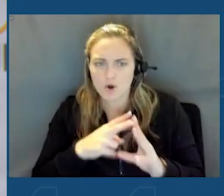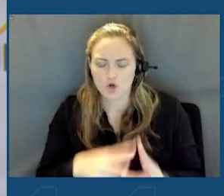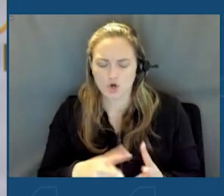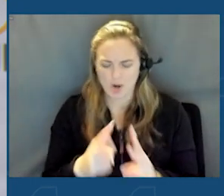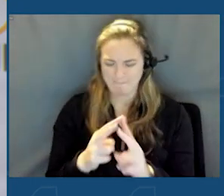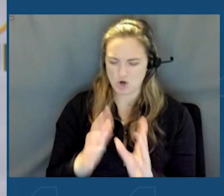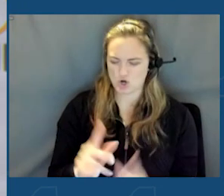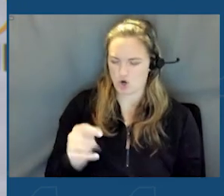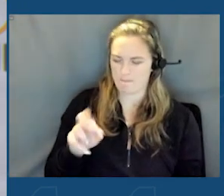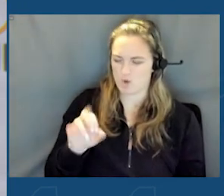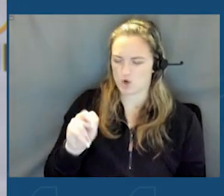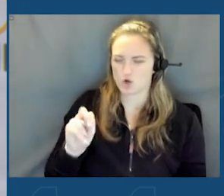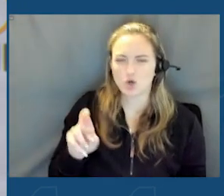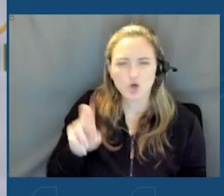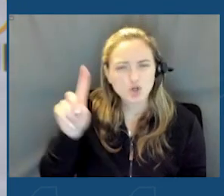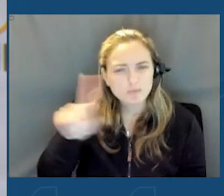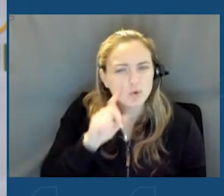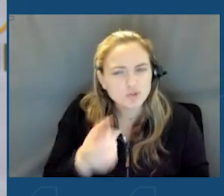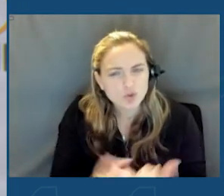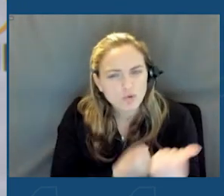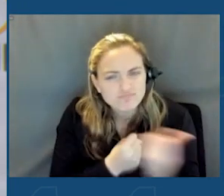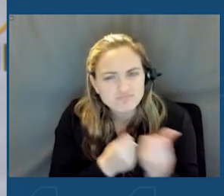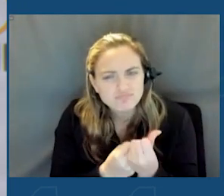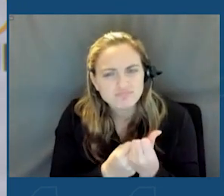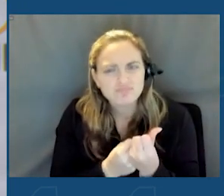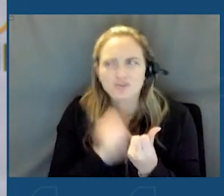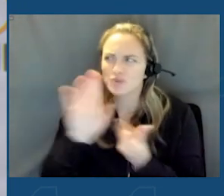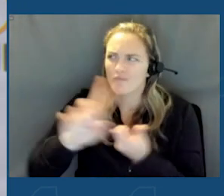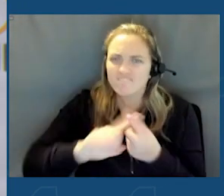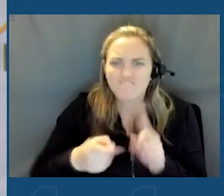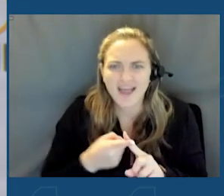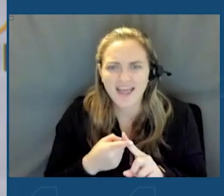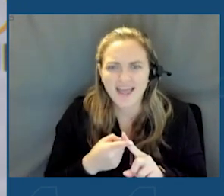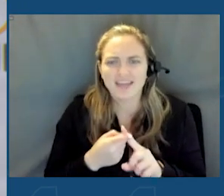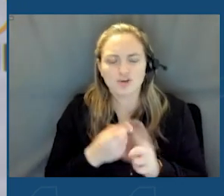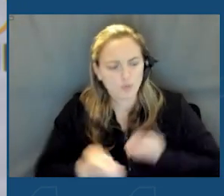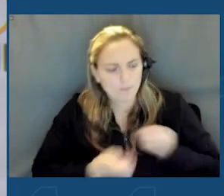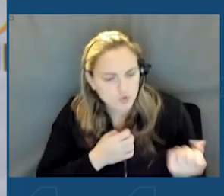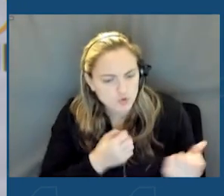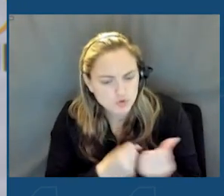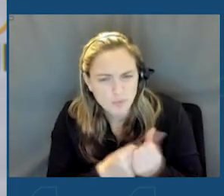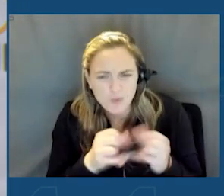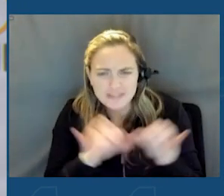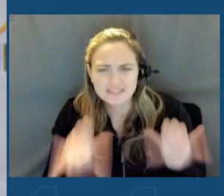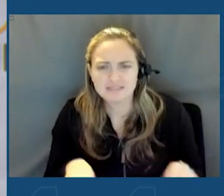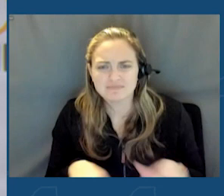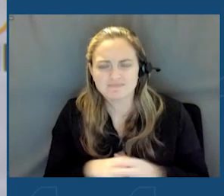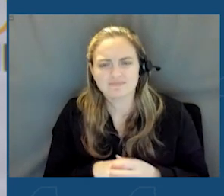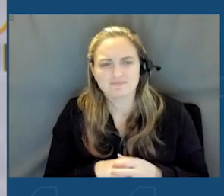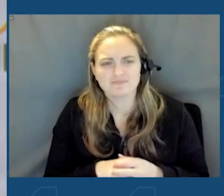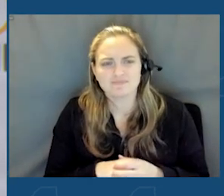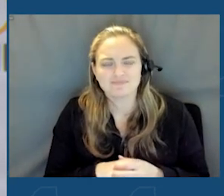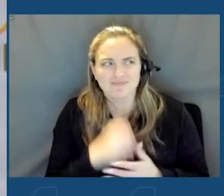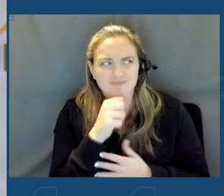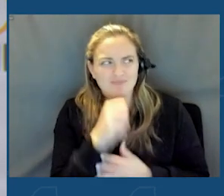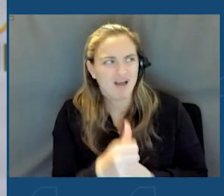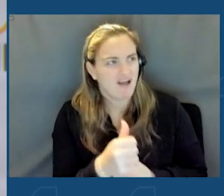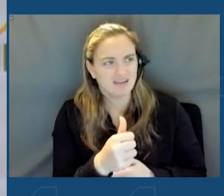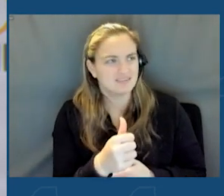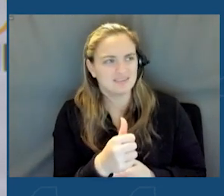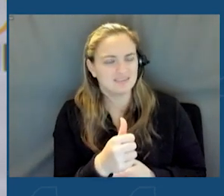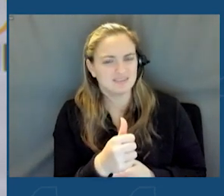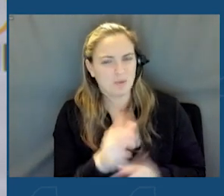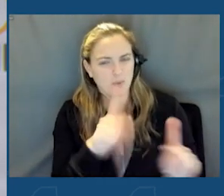A partner is supposed to lift you up and be your friend and be your emotional support system, not be someone who abuses